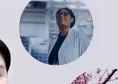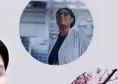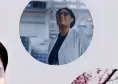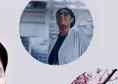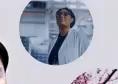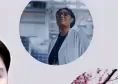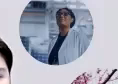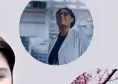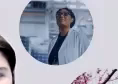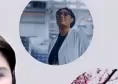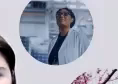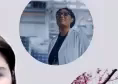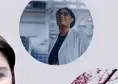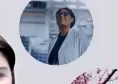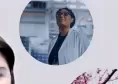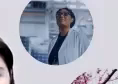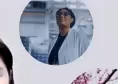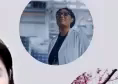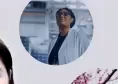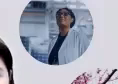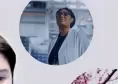of MNA. Nina?